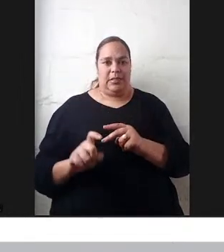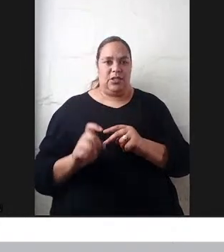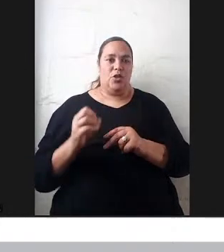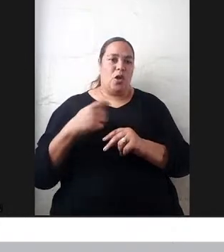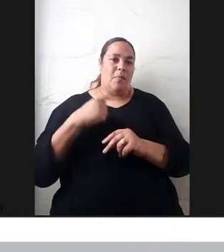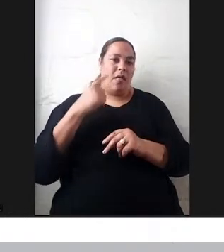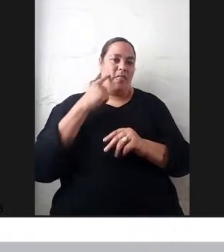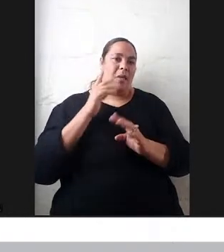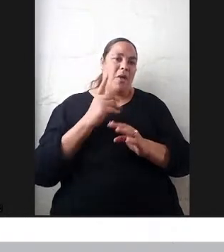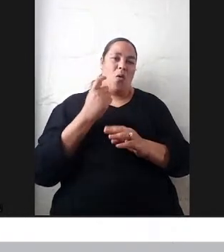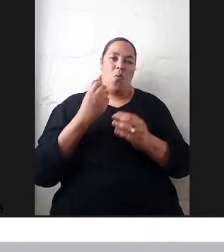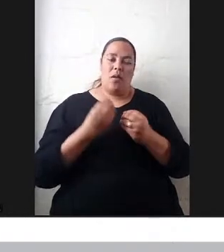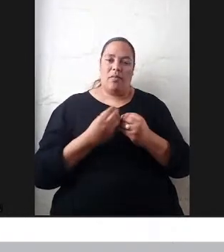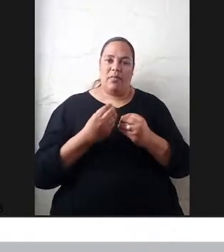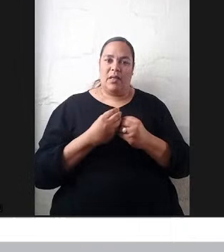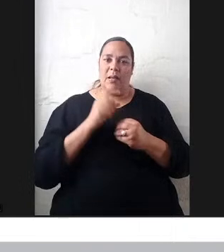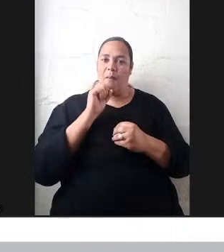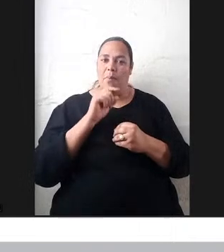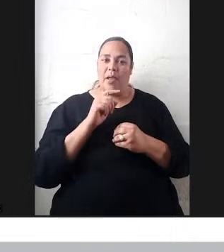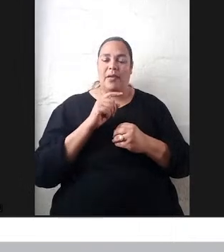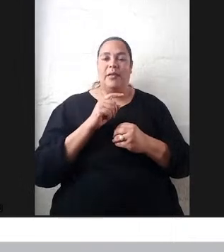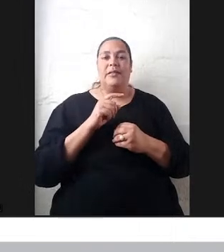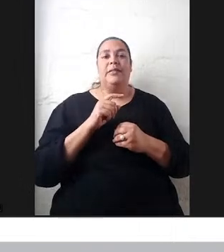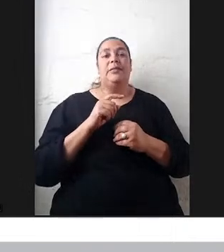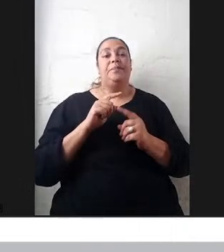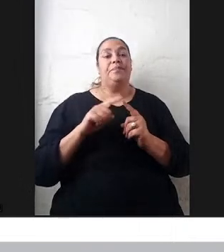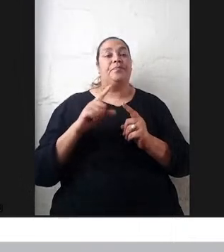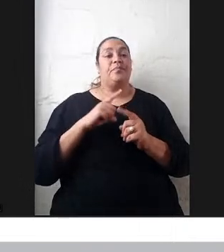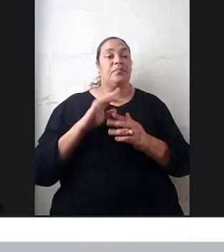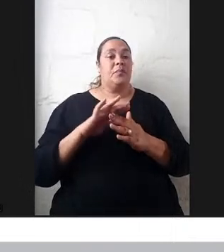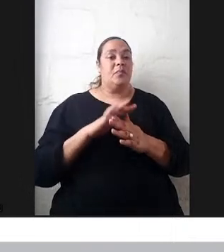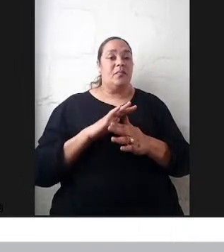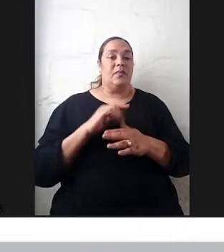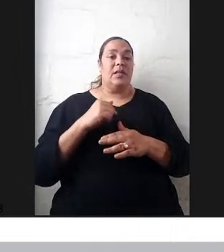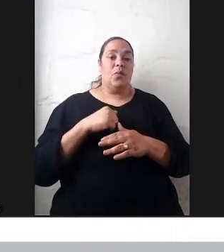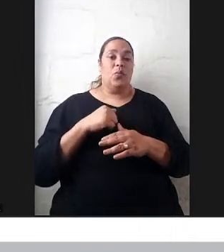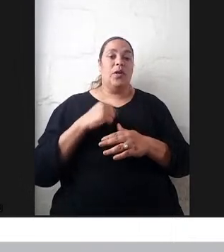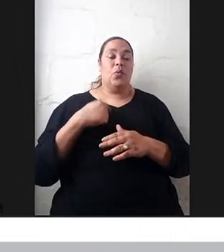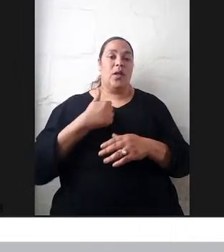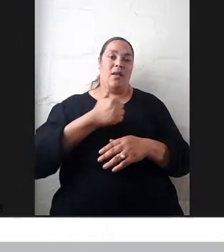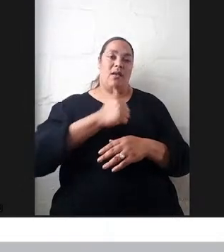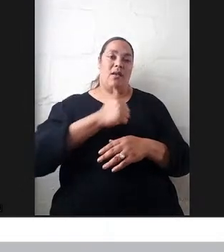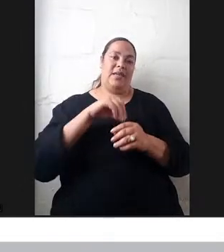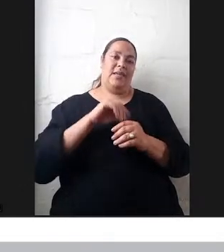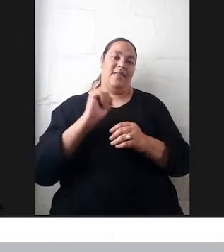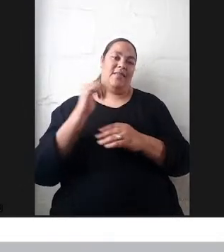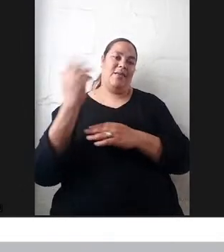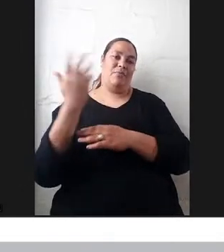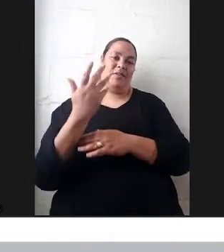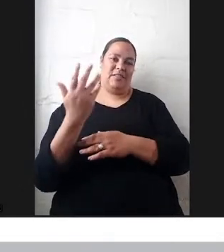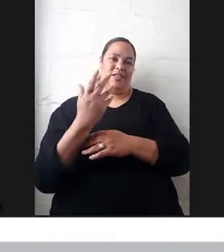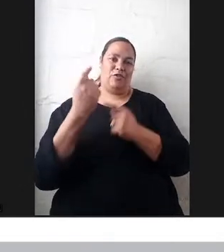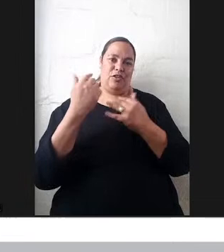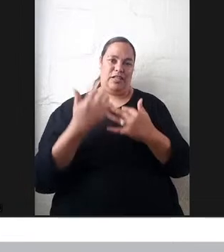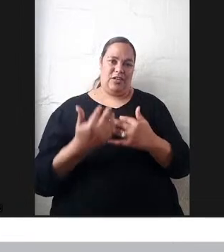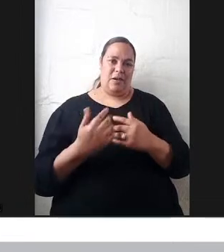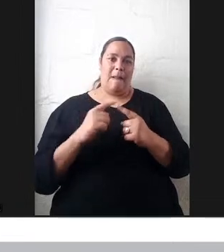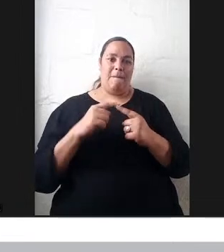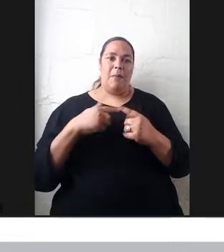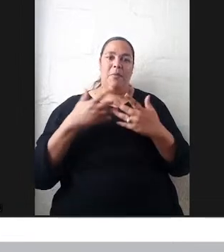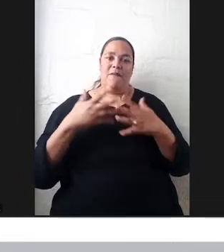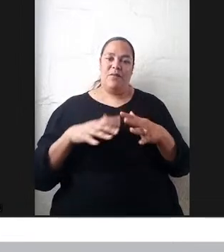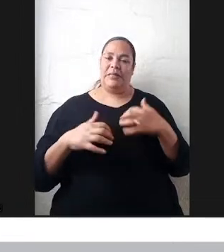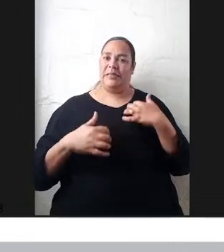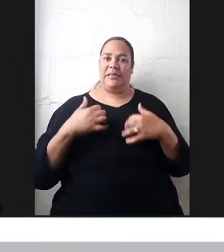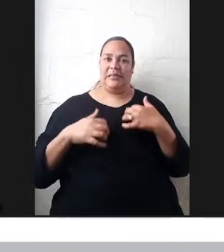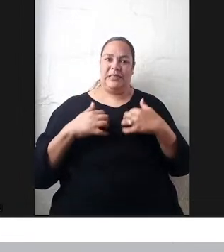thing that actually, because we were fortunate to be in that presentation with Treasury, I was already anticipating to see